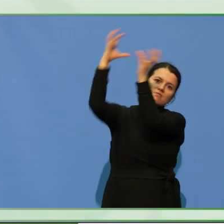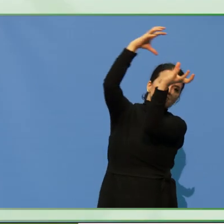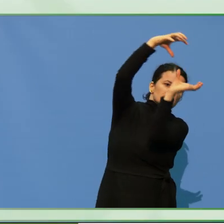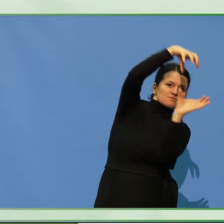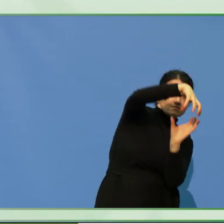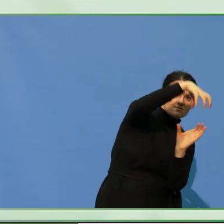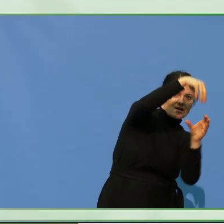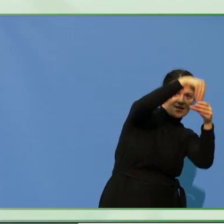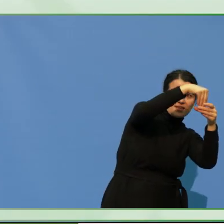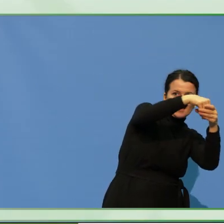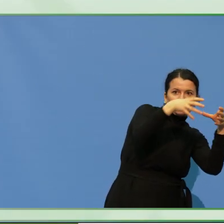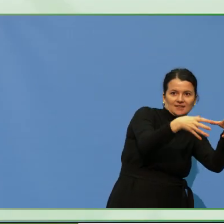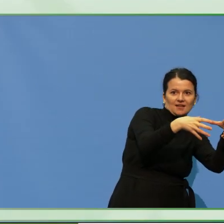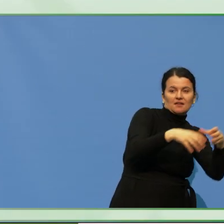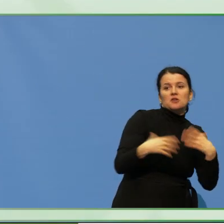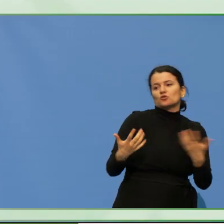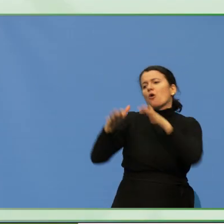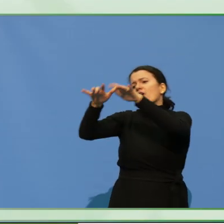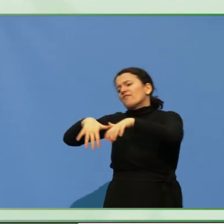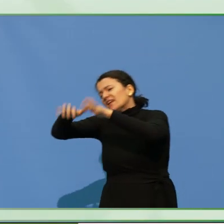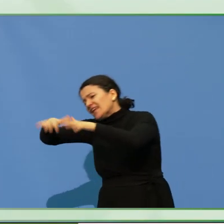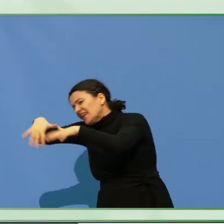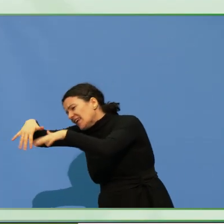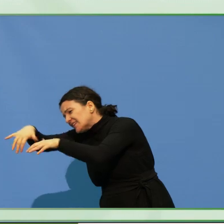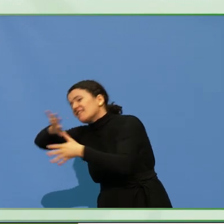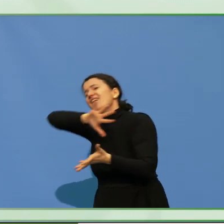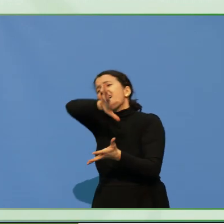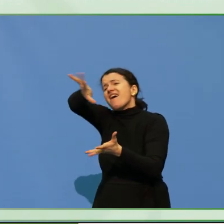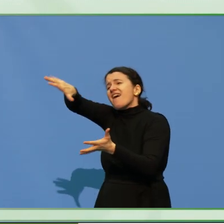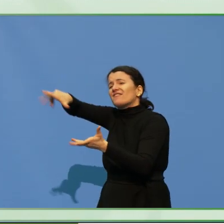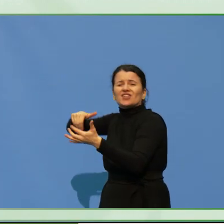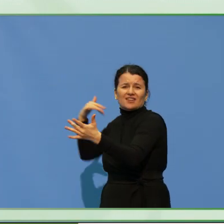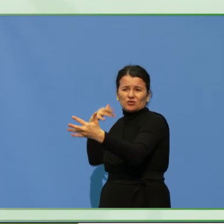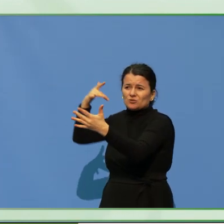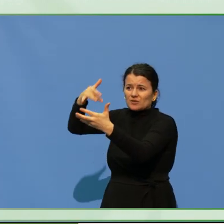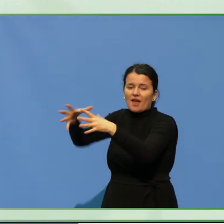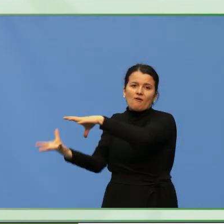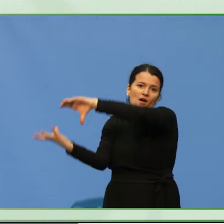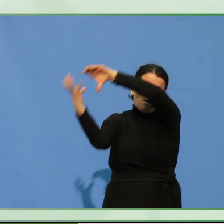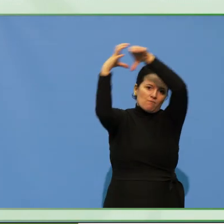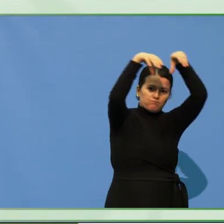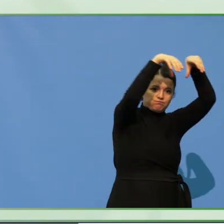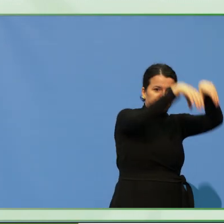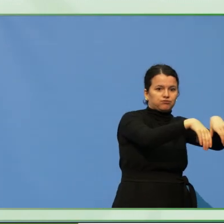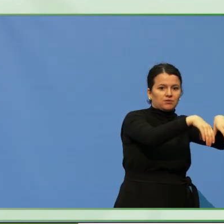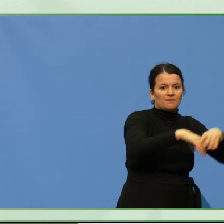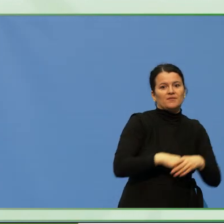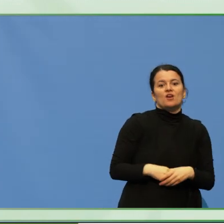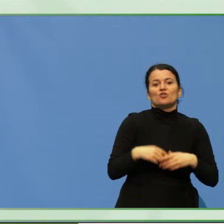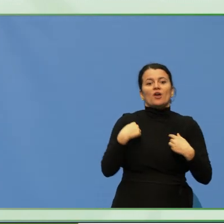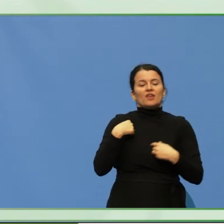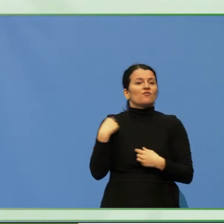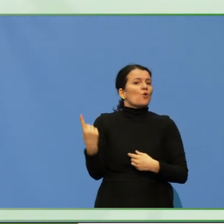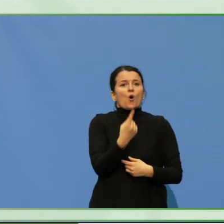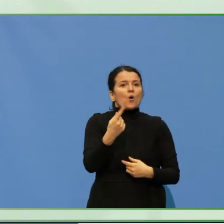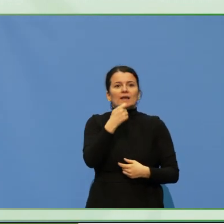on everything it has eaten to date. So if you only eat fries and schnitzel, like me last night. We both